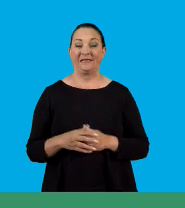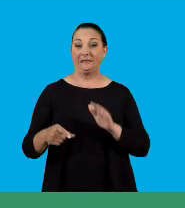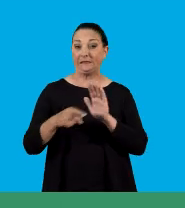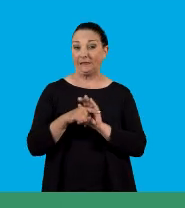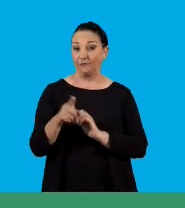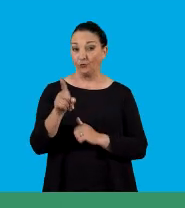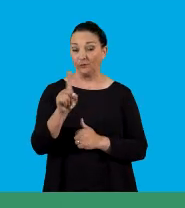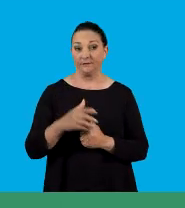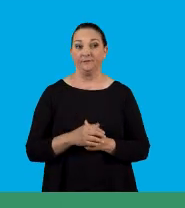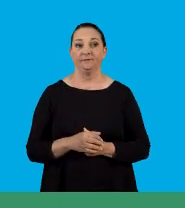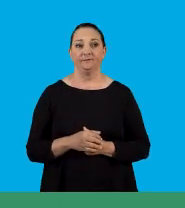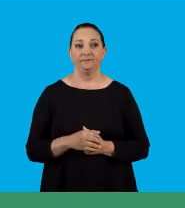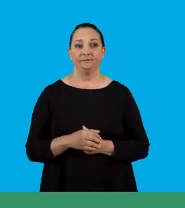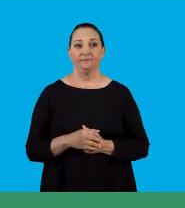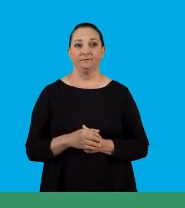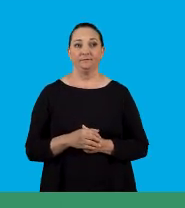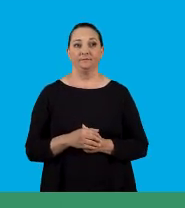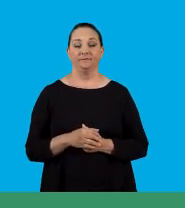Then what is the negative?